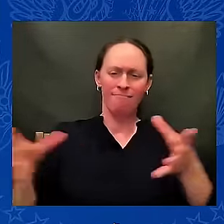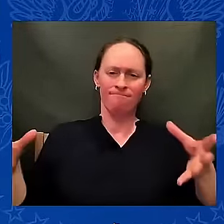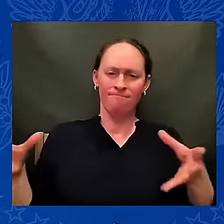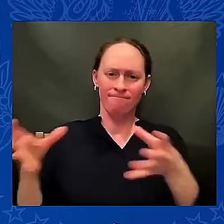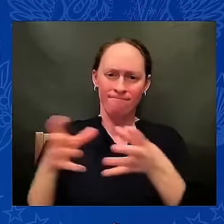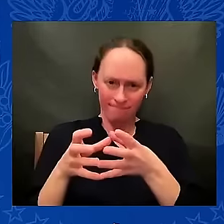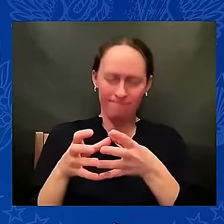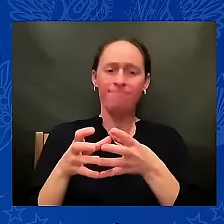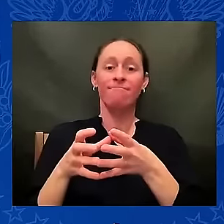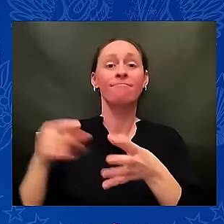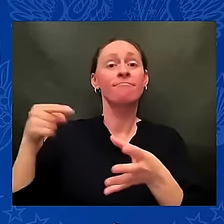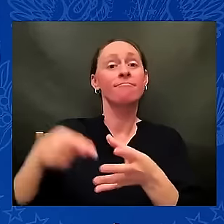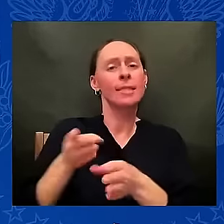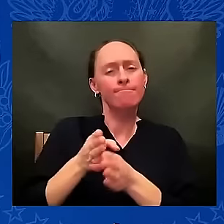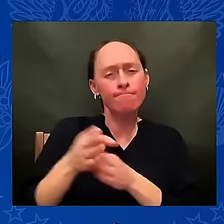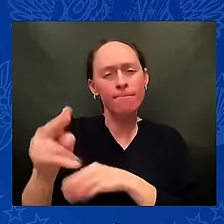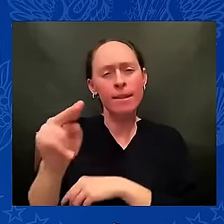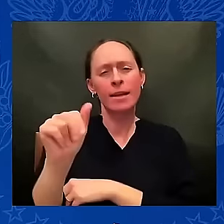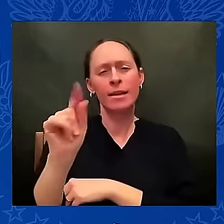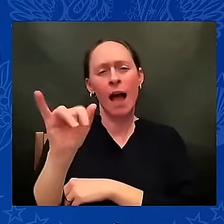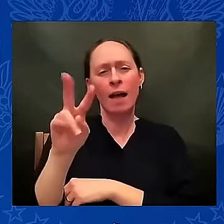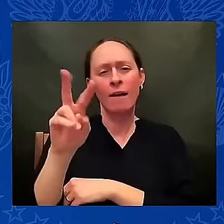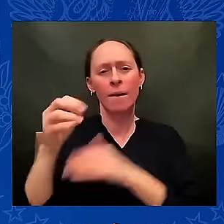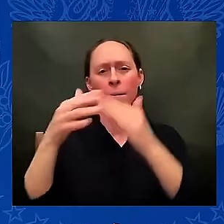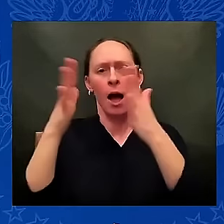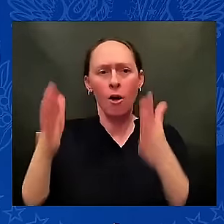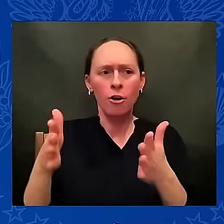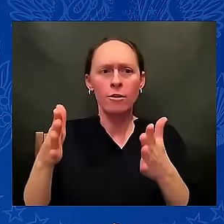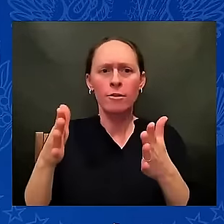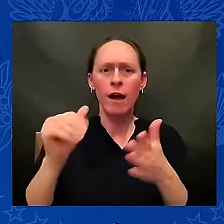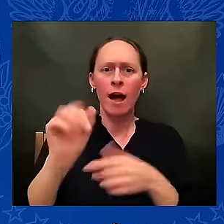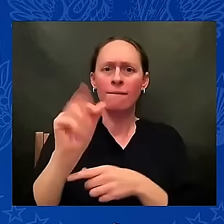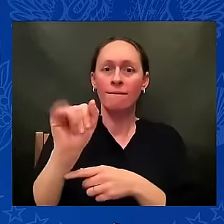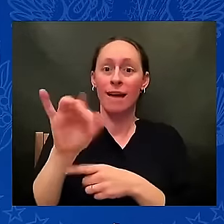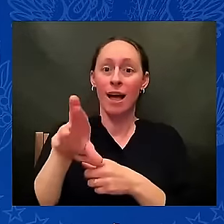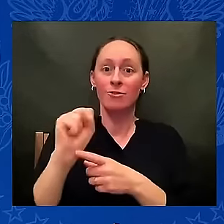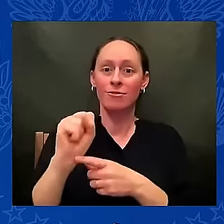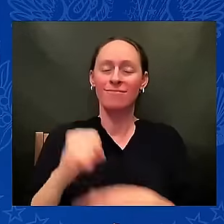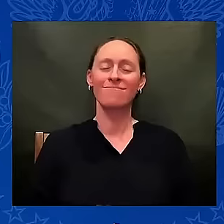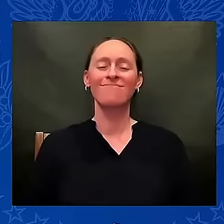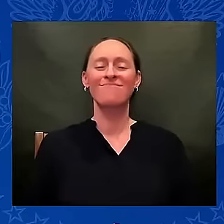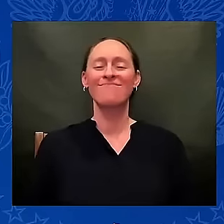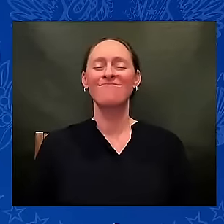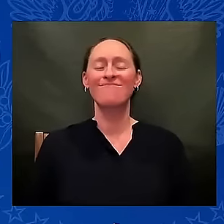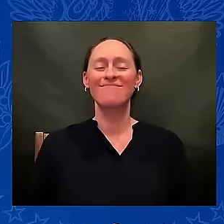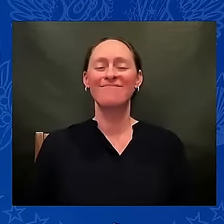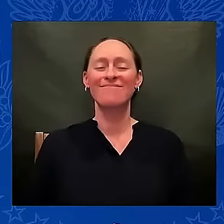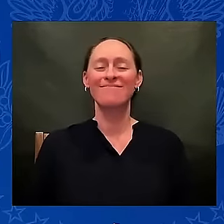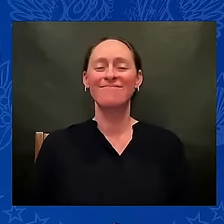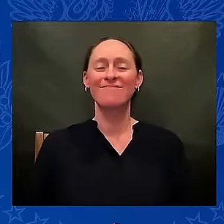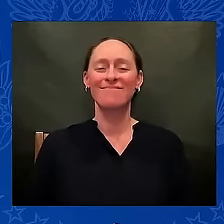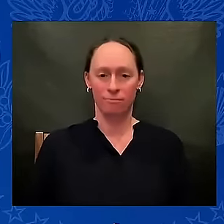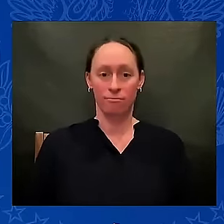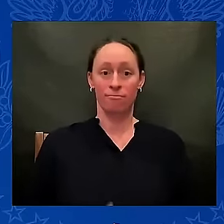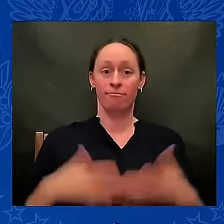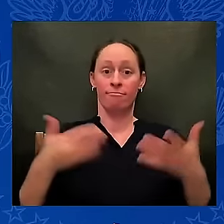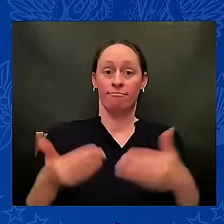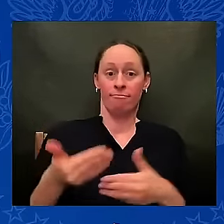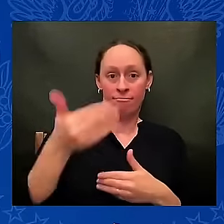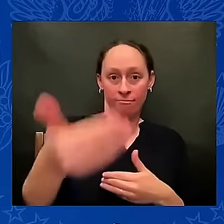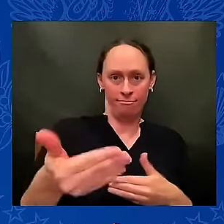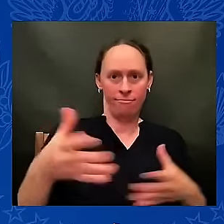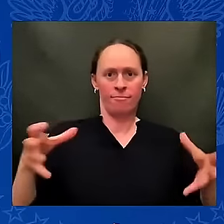relaunched the White House Tribal Nations Summit, and taken historic steps to improve tribal